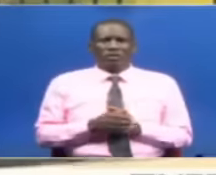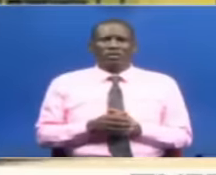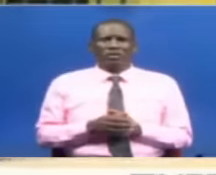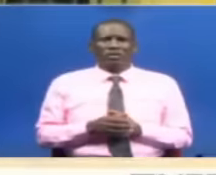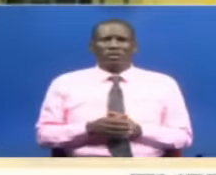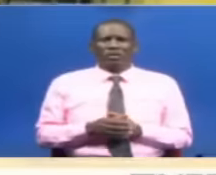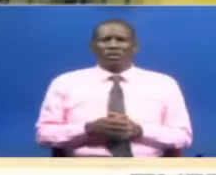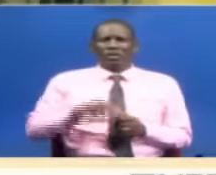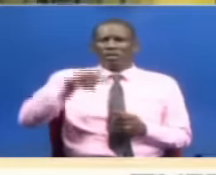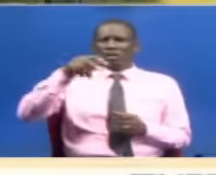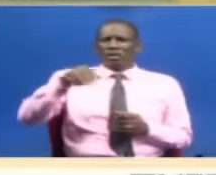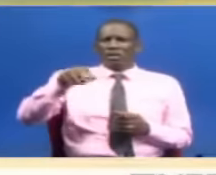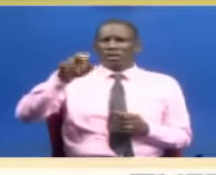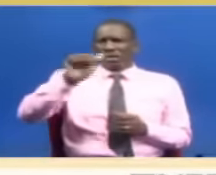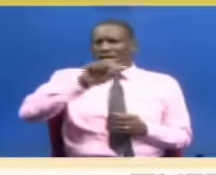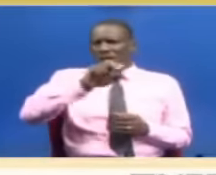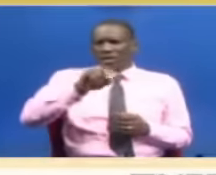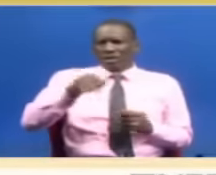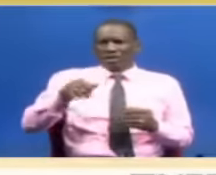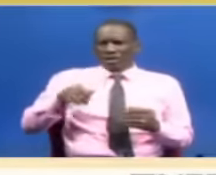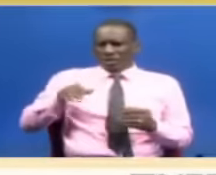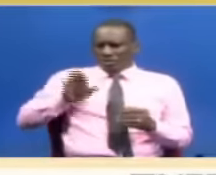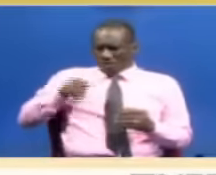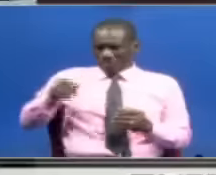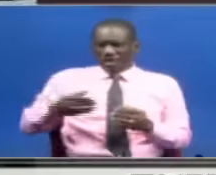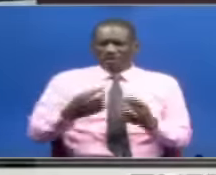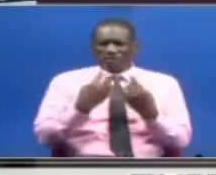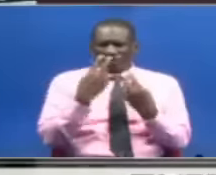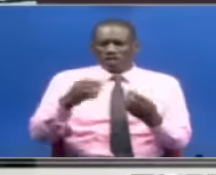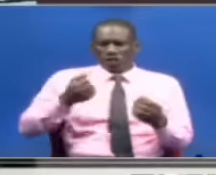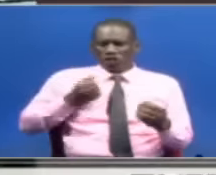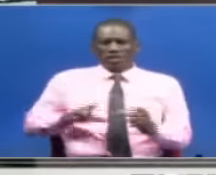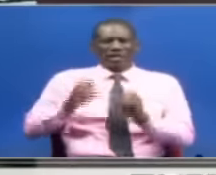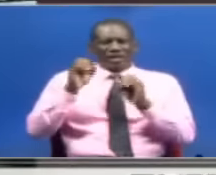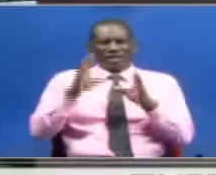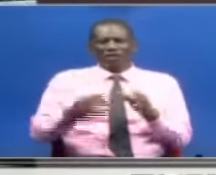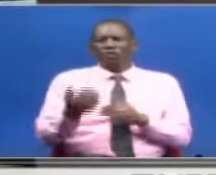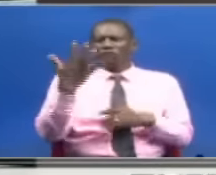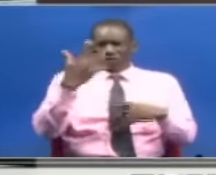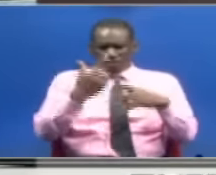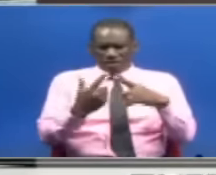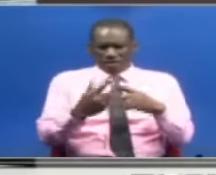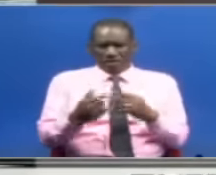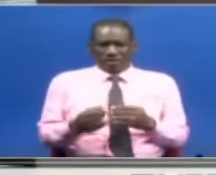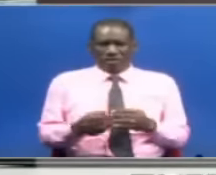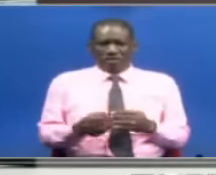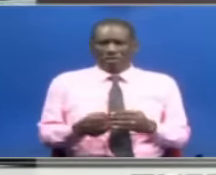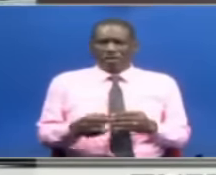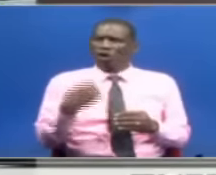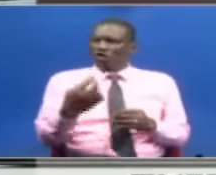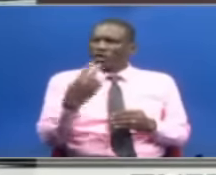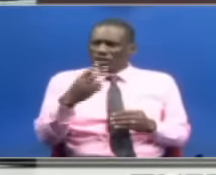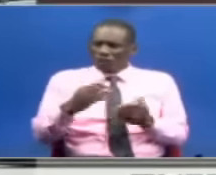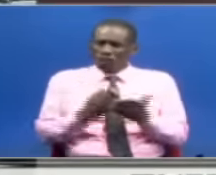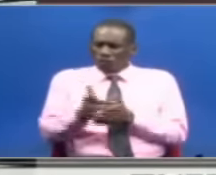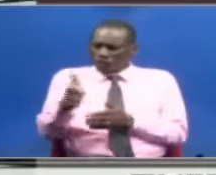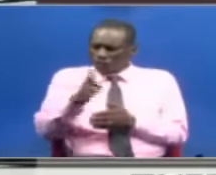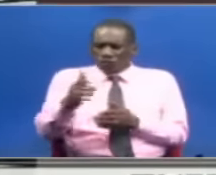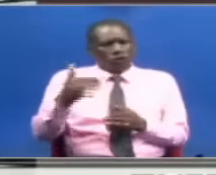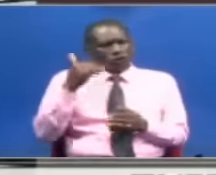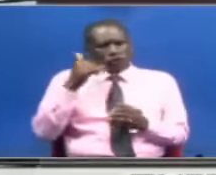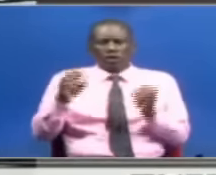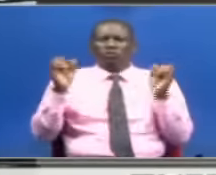Pauline says she has not seen her daughter for the past 5 years. I only see her on video calls, and I am okay with